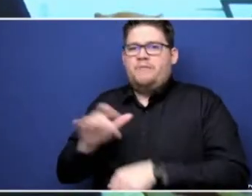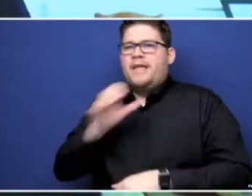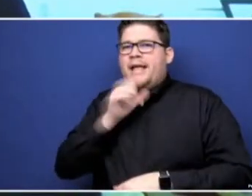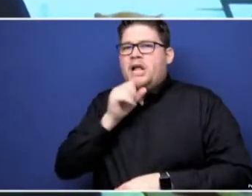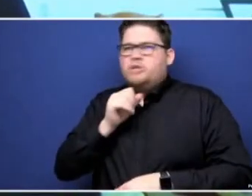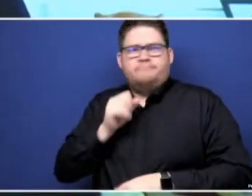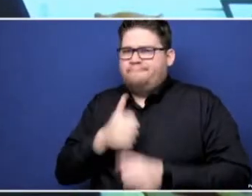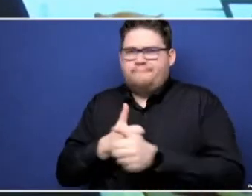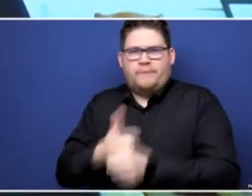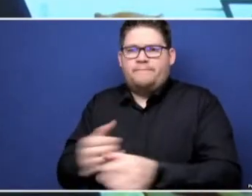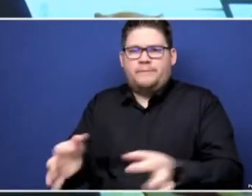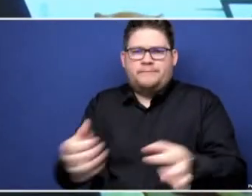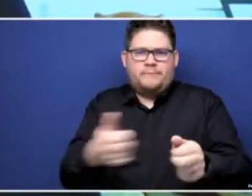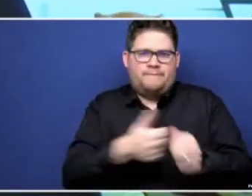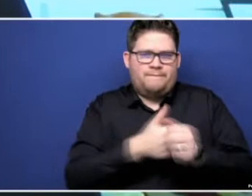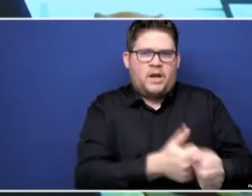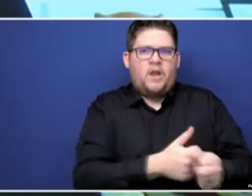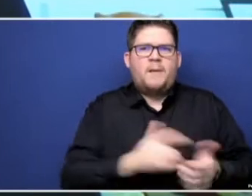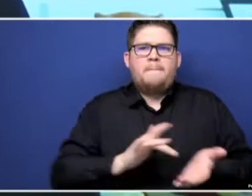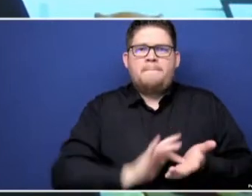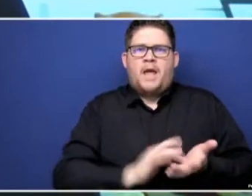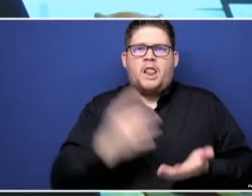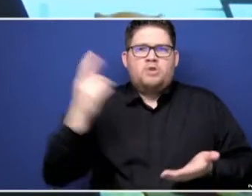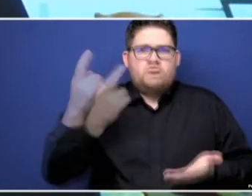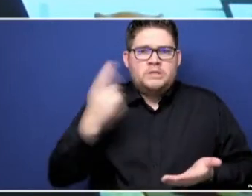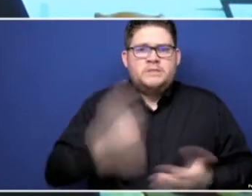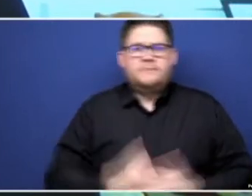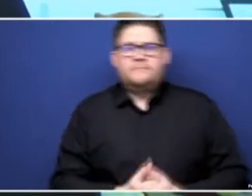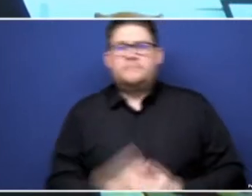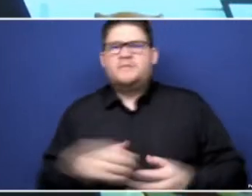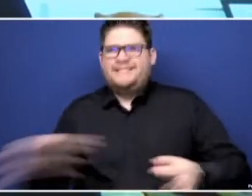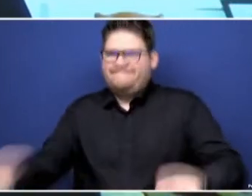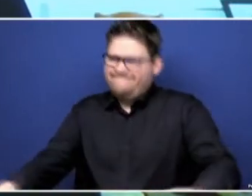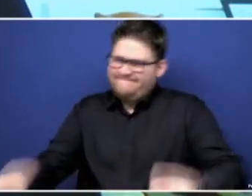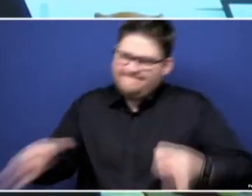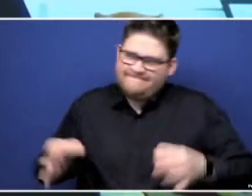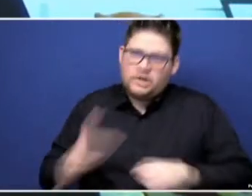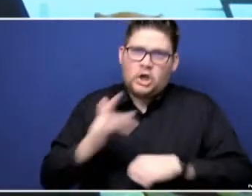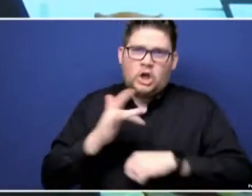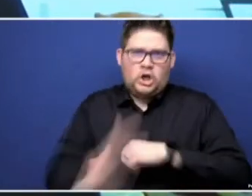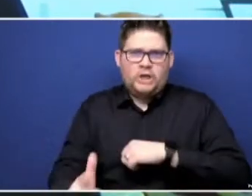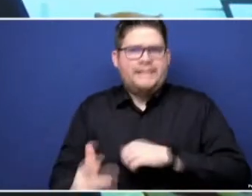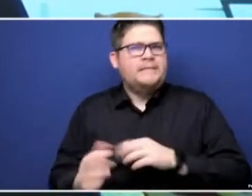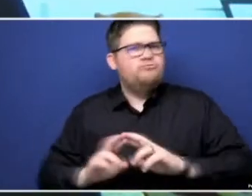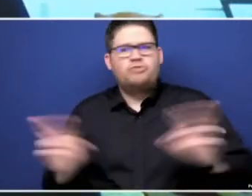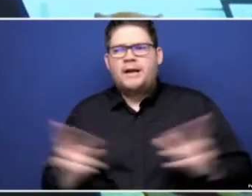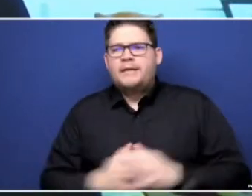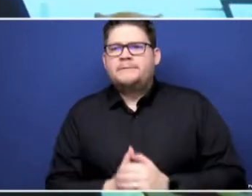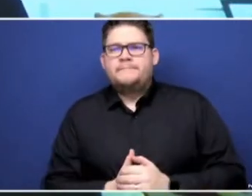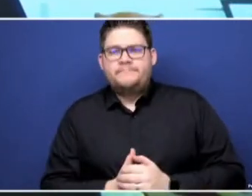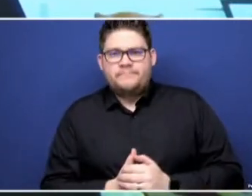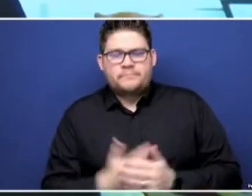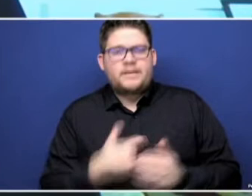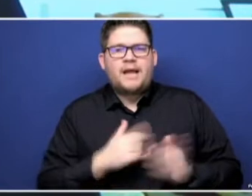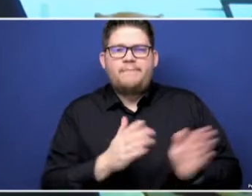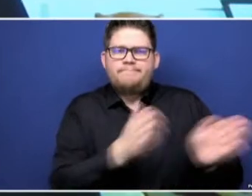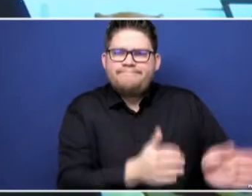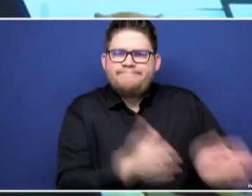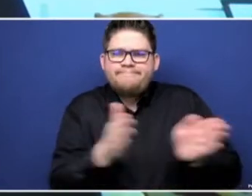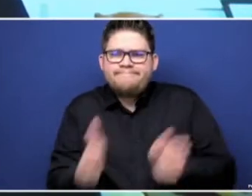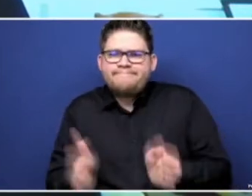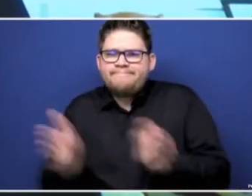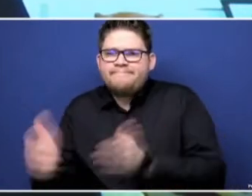GPs, understand the groups that are eligible, and they will be able to help steer their patients in the direction. But I really